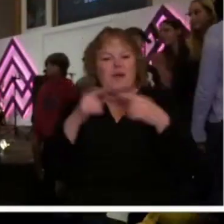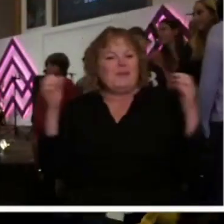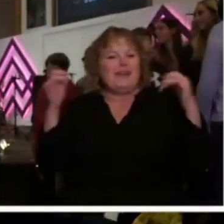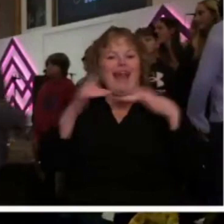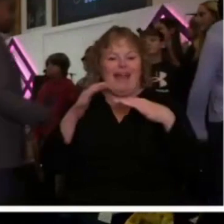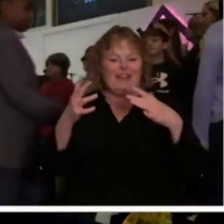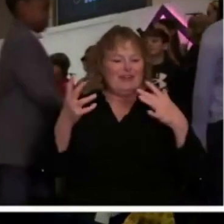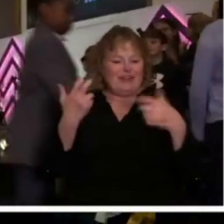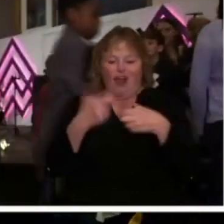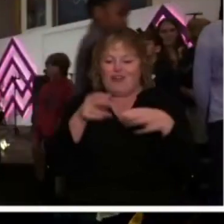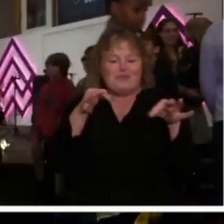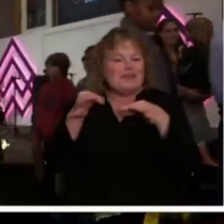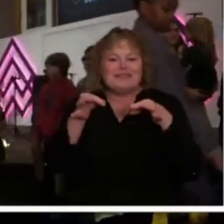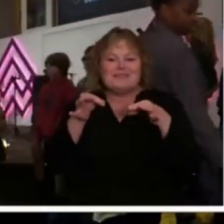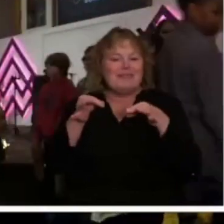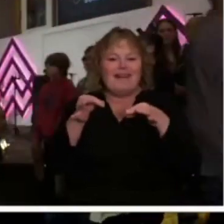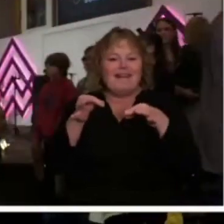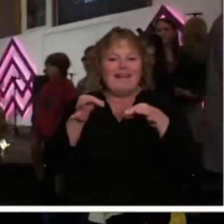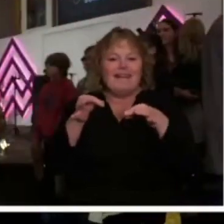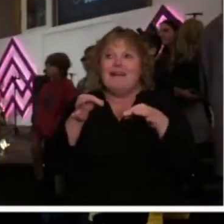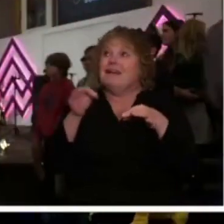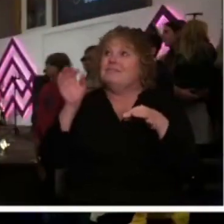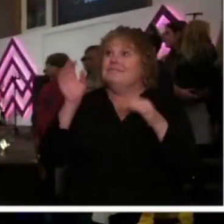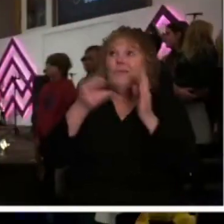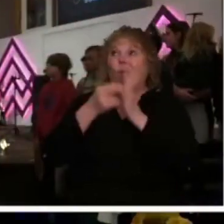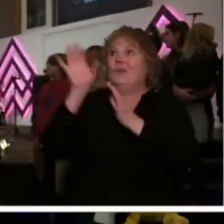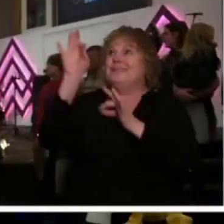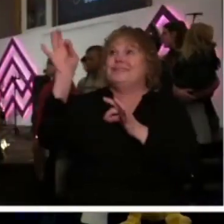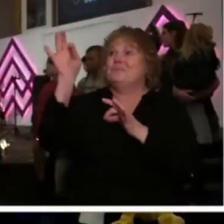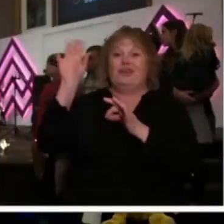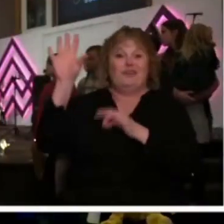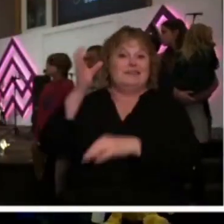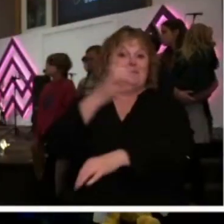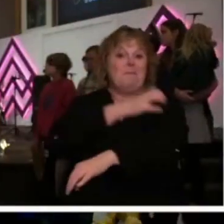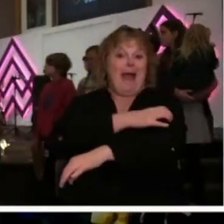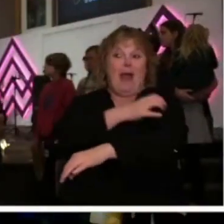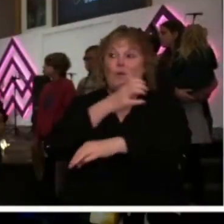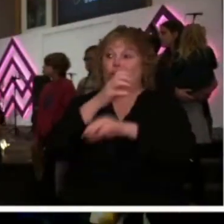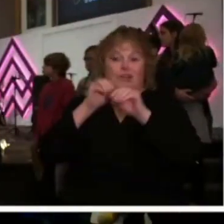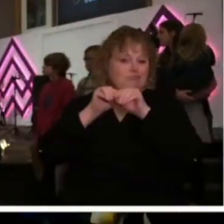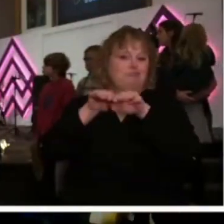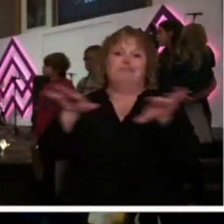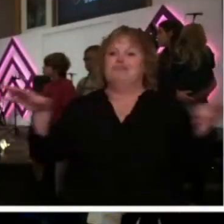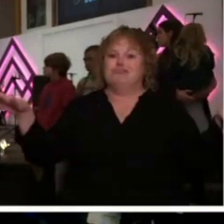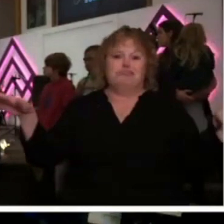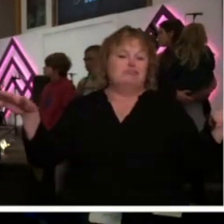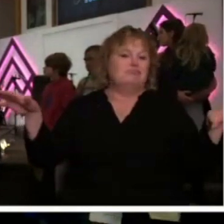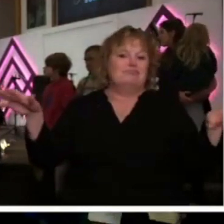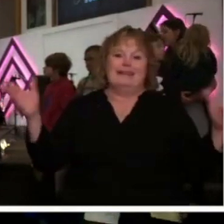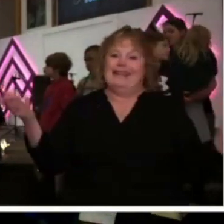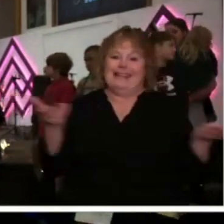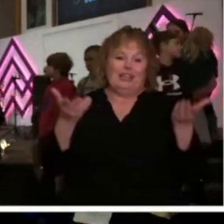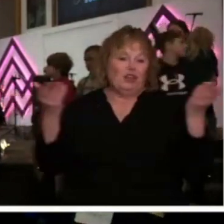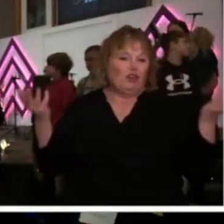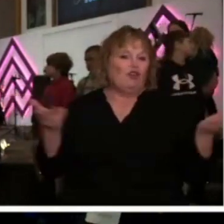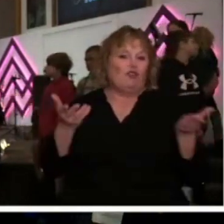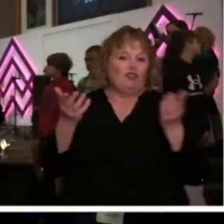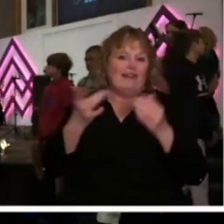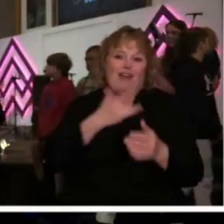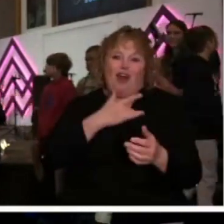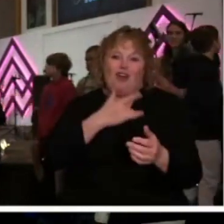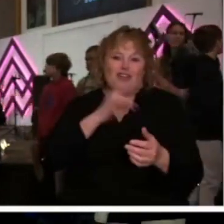gather. And in the presence and power of the Holy Spirit, so lavishly and generously pouring Himself out in our midst and in our